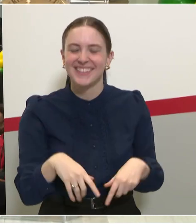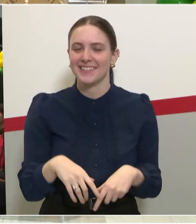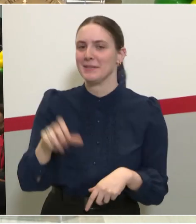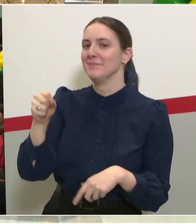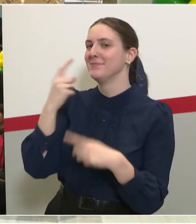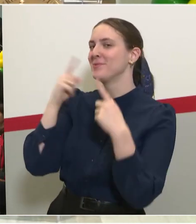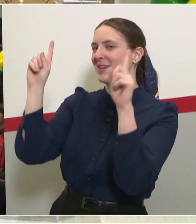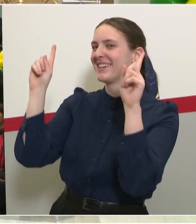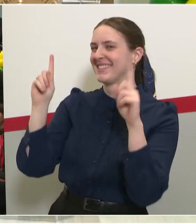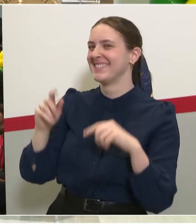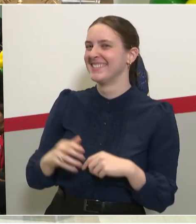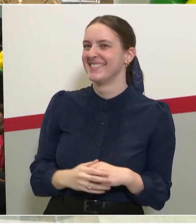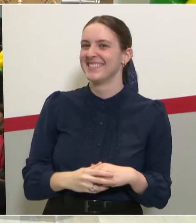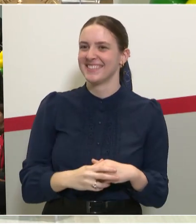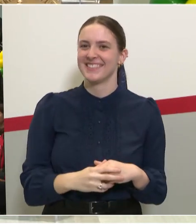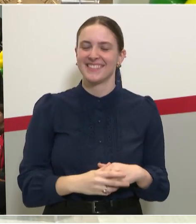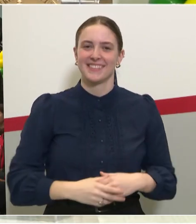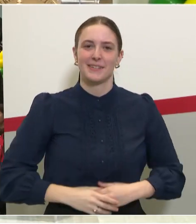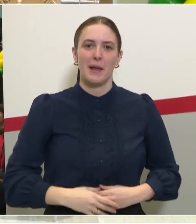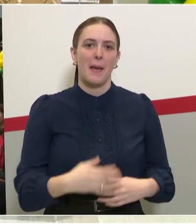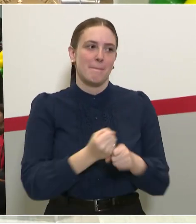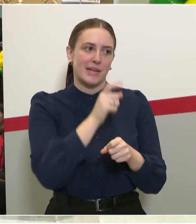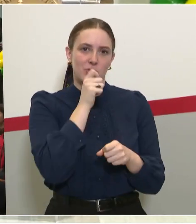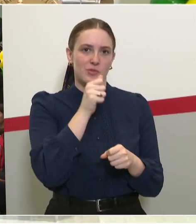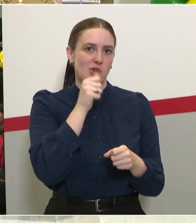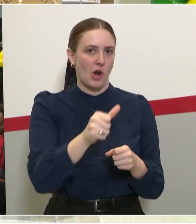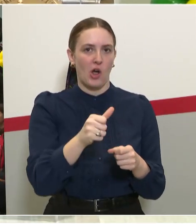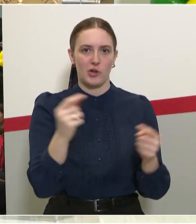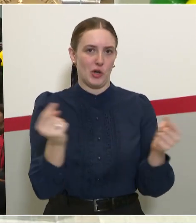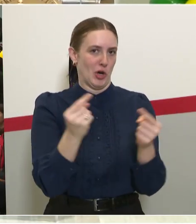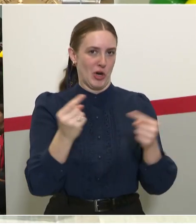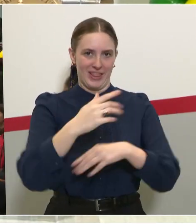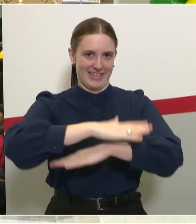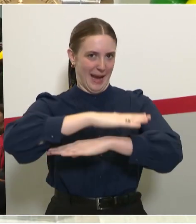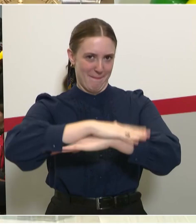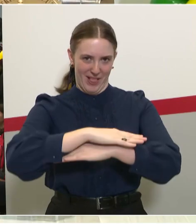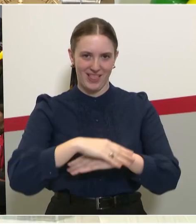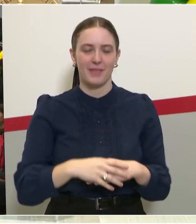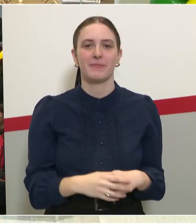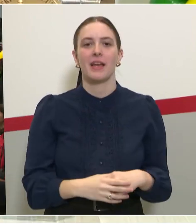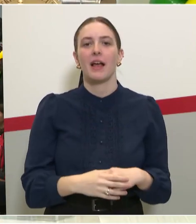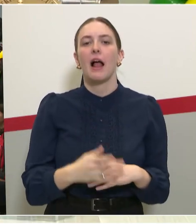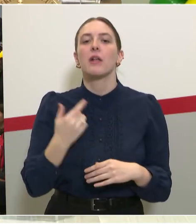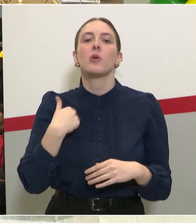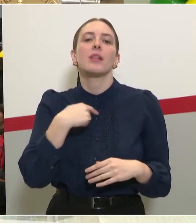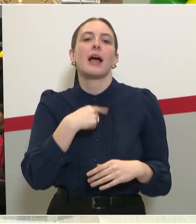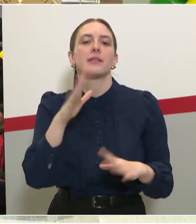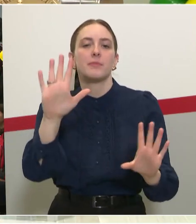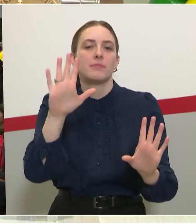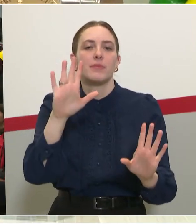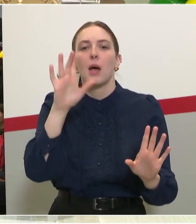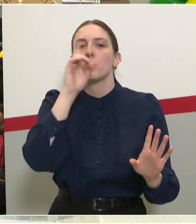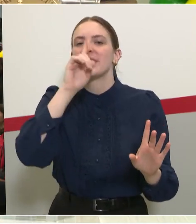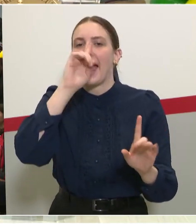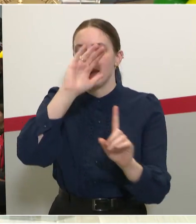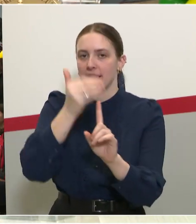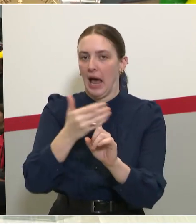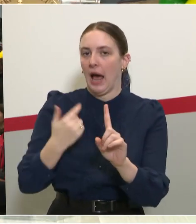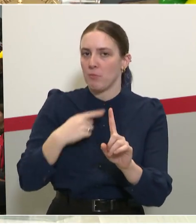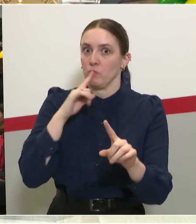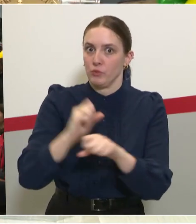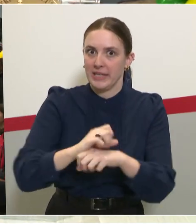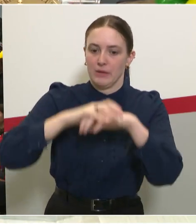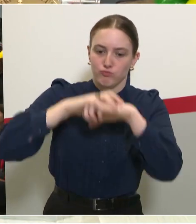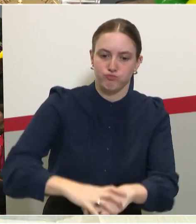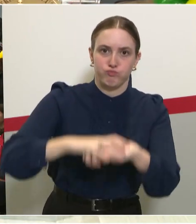Real life. Okay, so let's pretend that I'm like doing it really hard. But when you guys are doing really hard, they say if you're not breaking